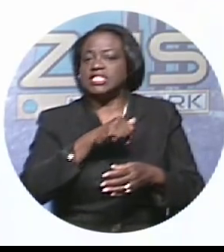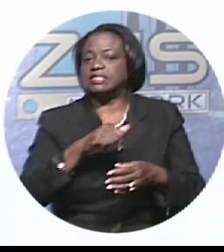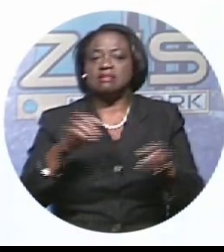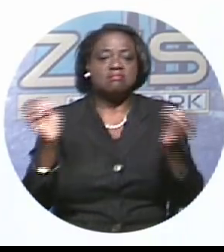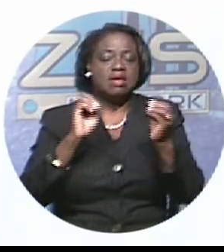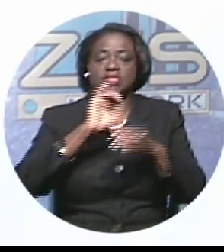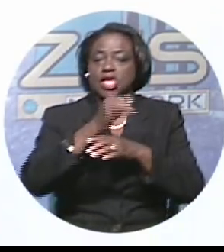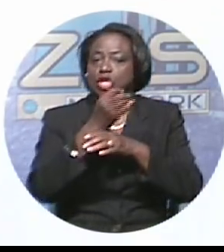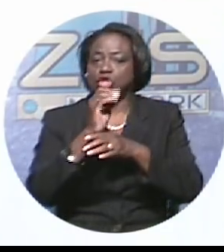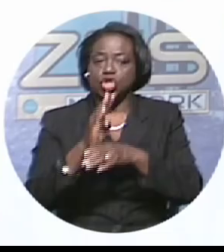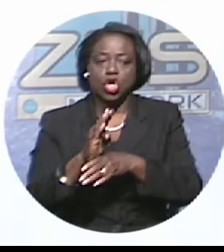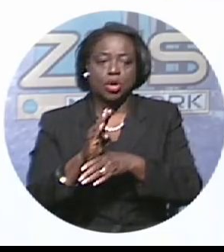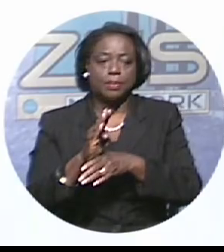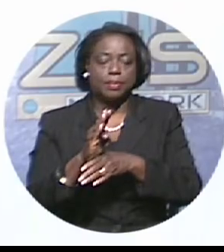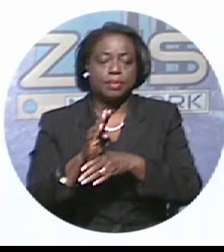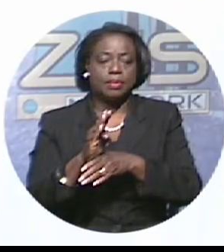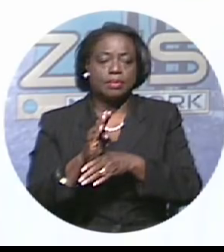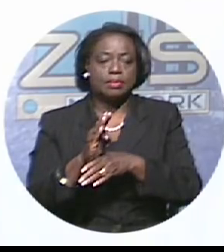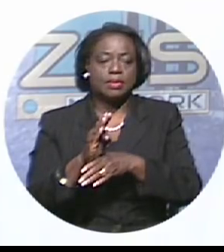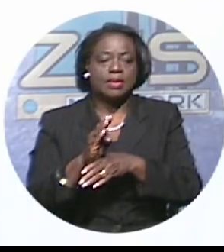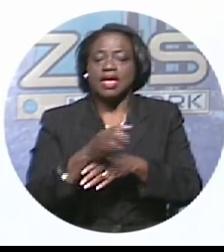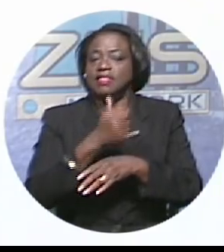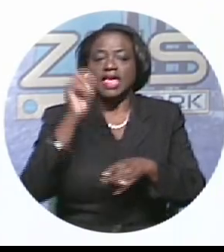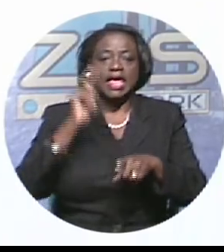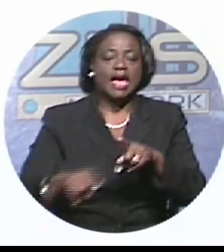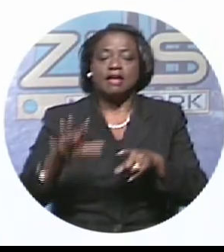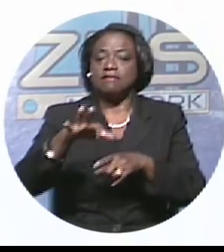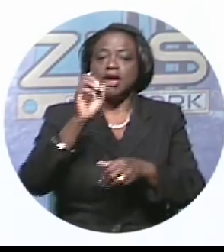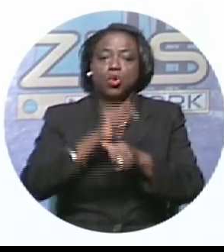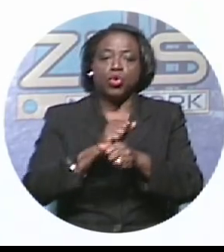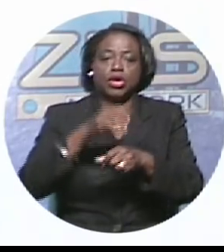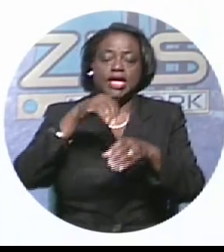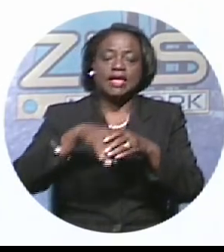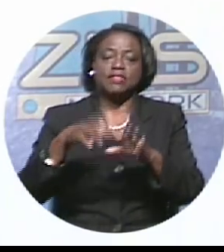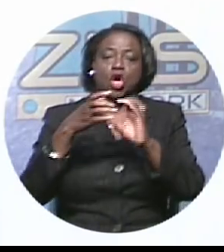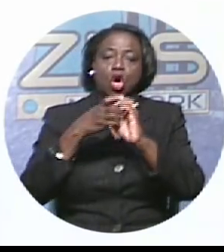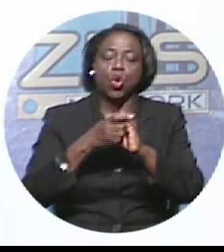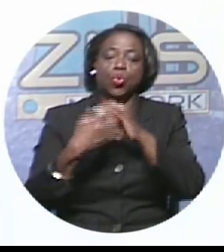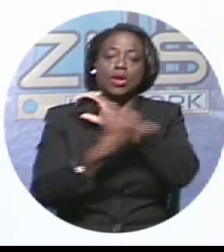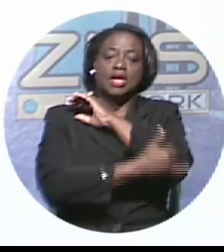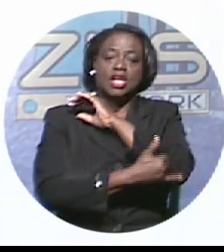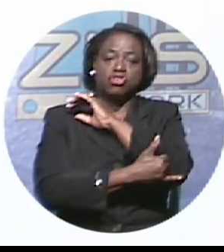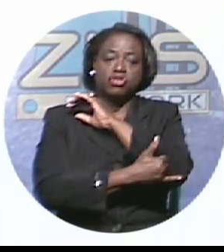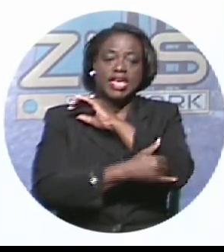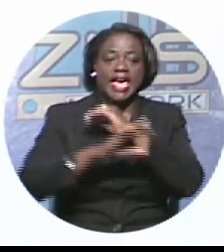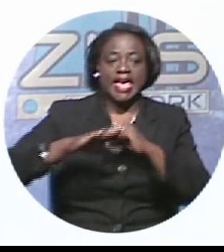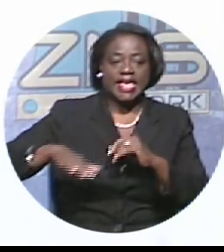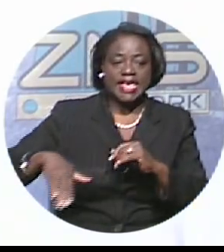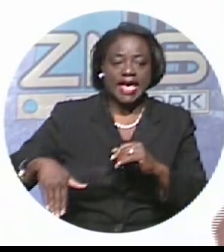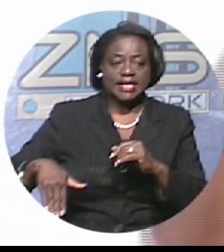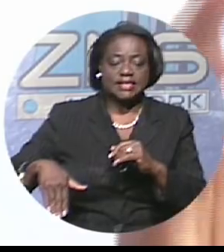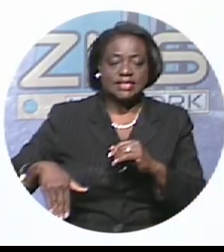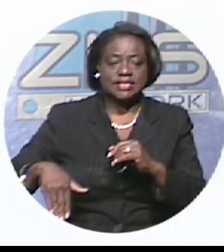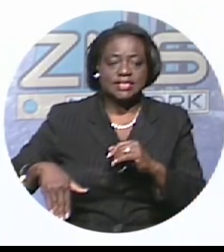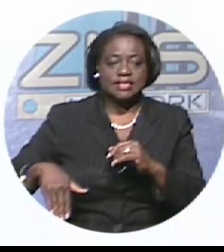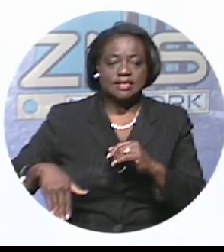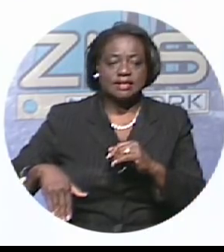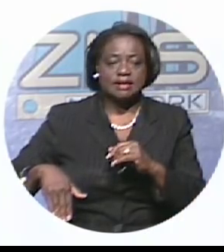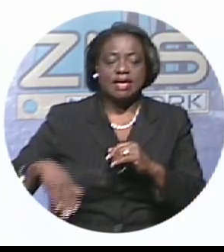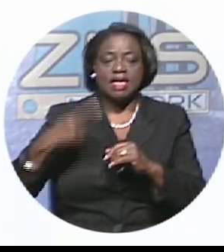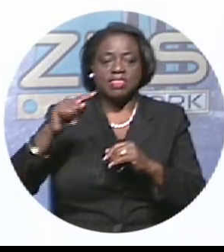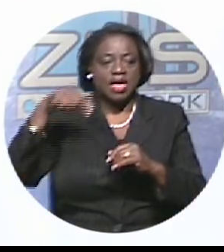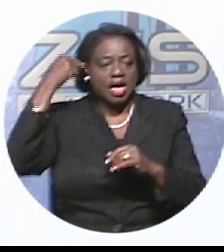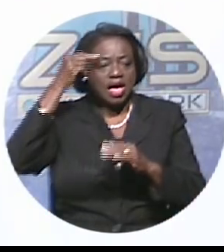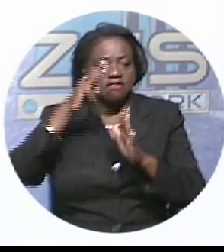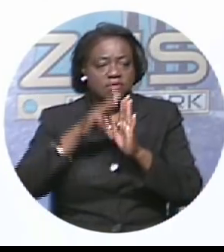as I said, have not been able to find work in their own country. Yet, the statement of this government